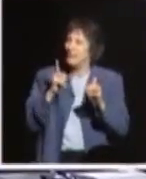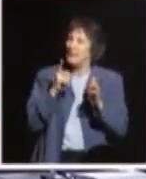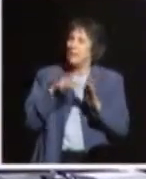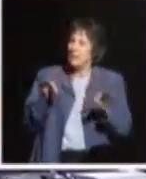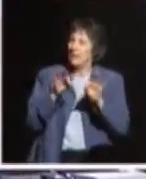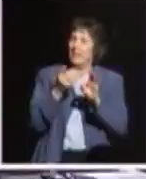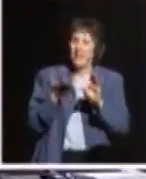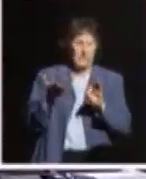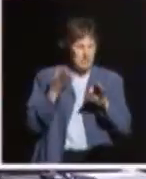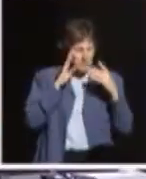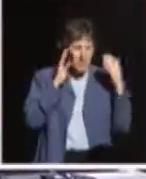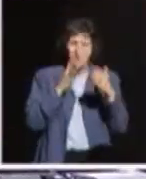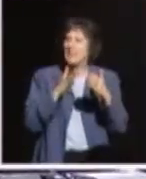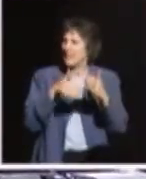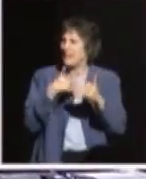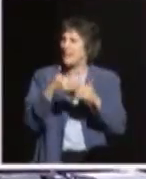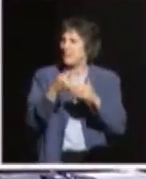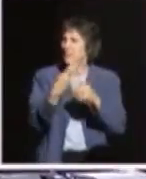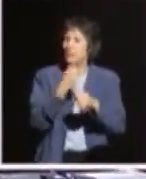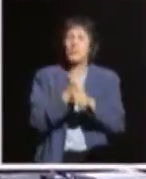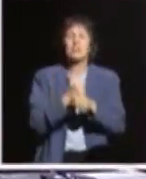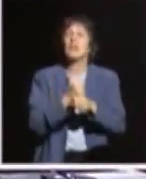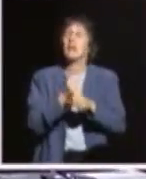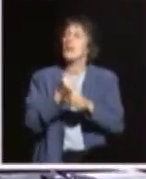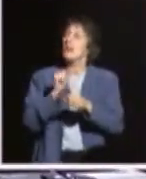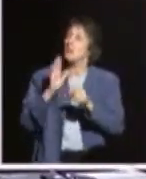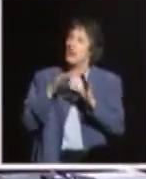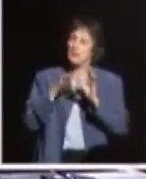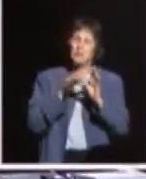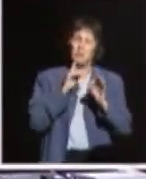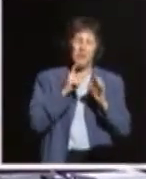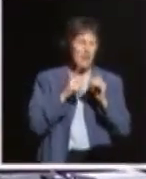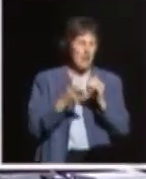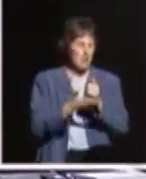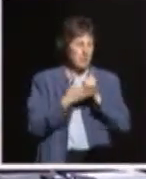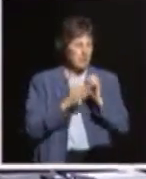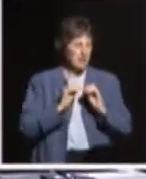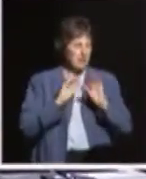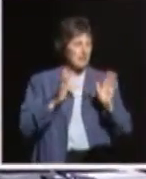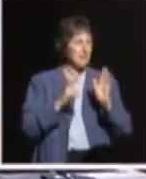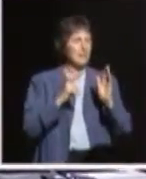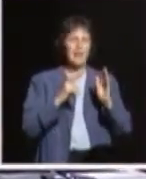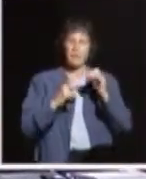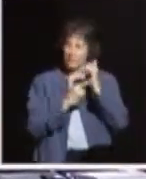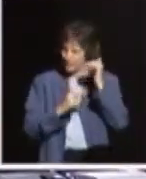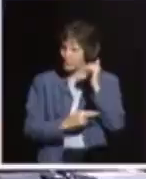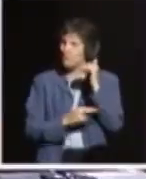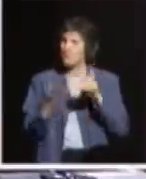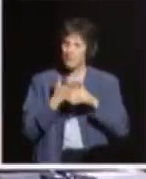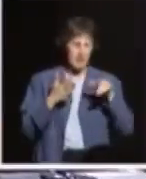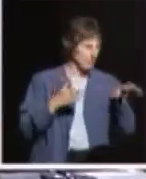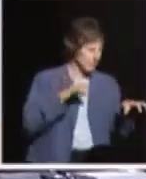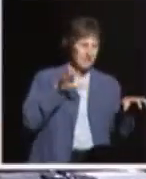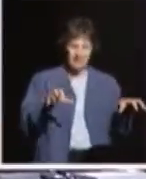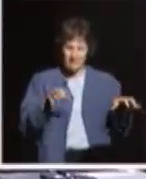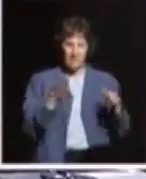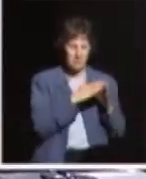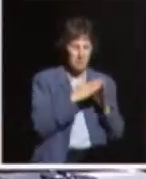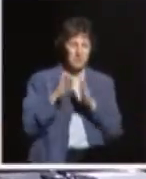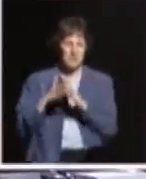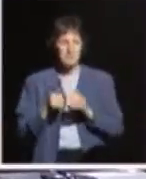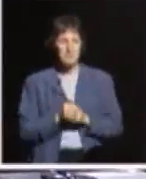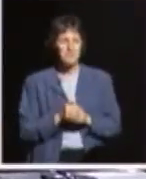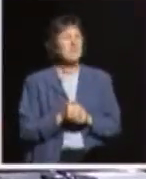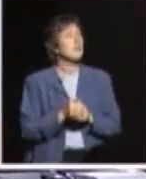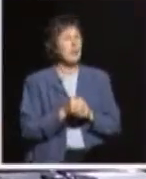life across two communities. And it made me remember an experience that I had just 2 weeks ago. So I think you